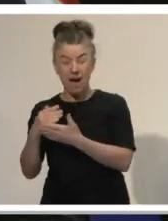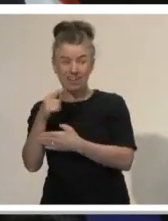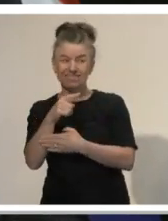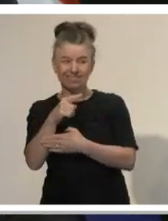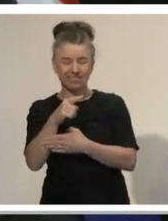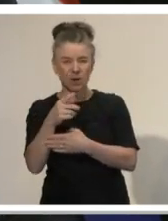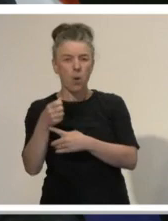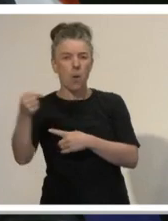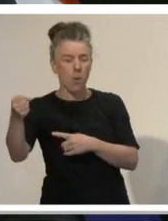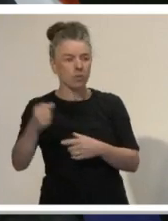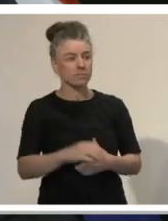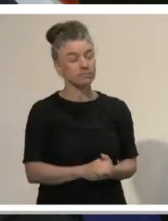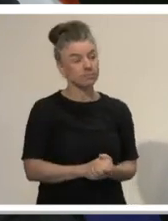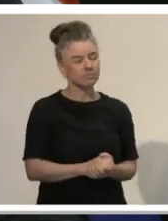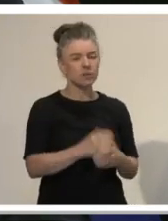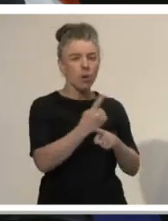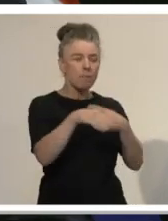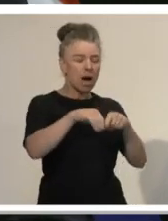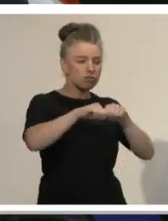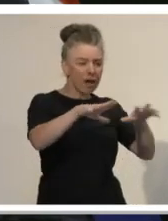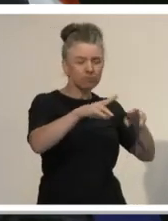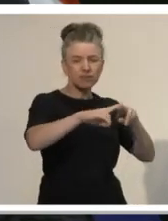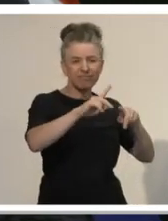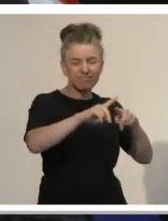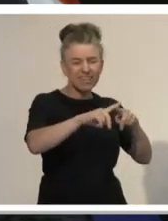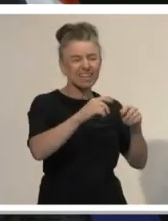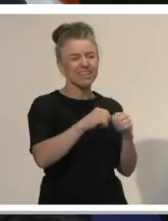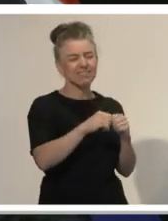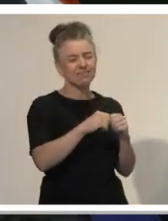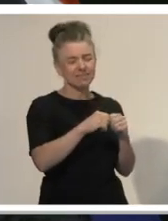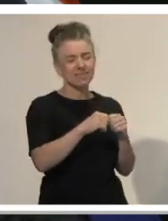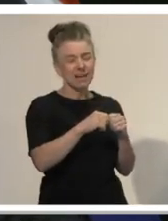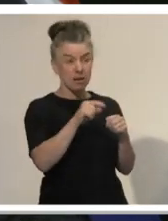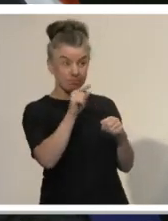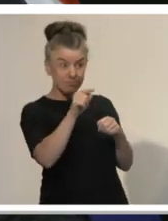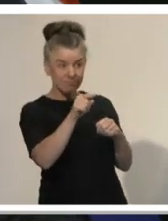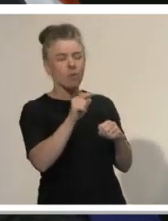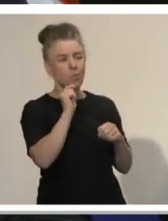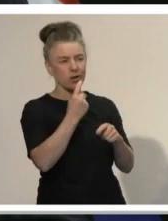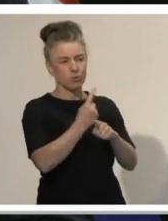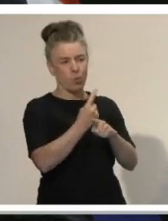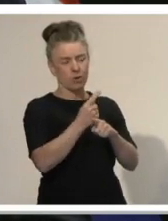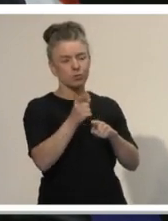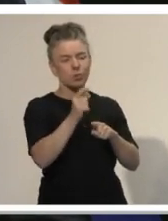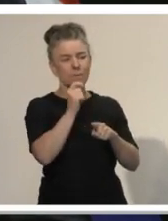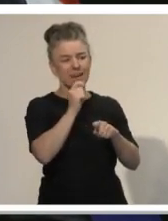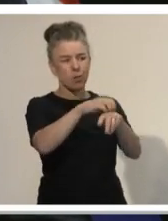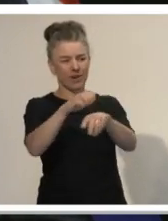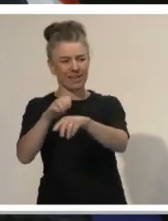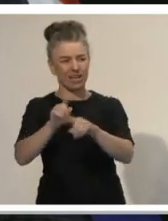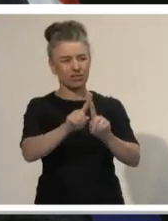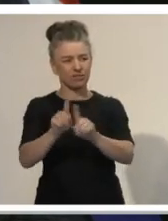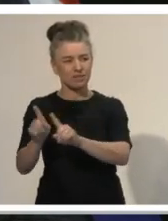why it's made up of the transmission fees and some of those direct conversations we'll have with media organisations. Certainly